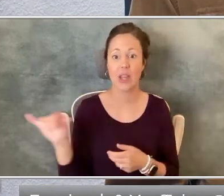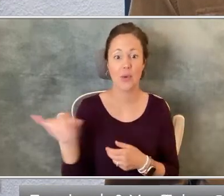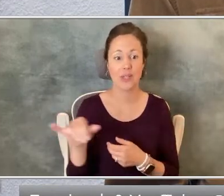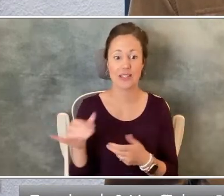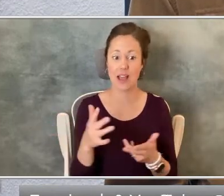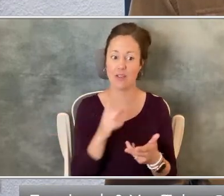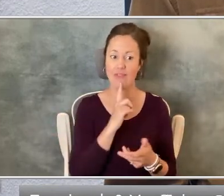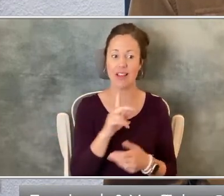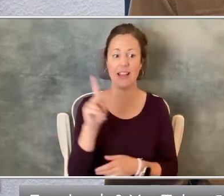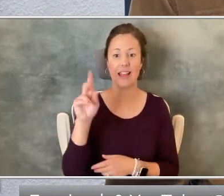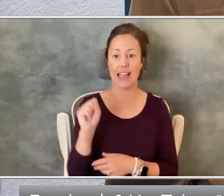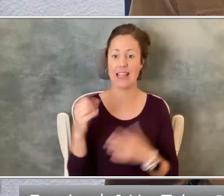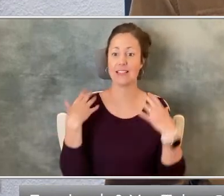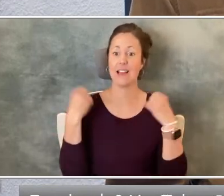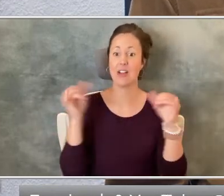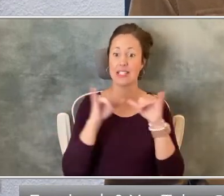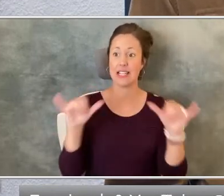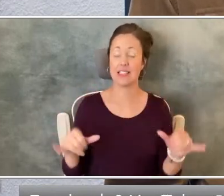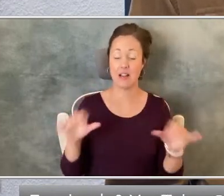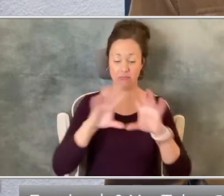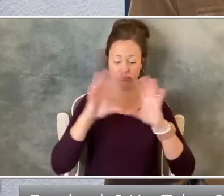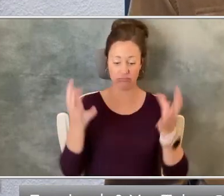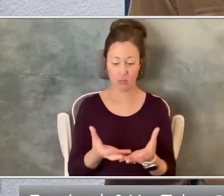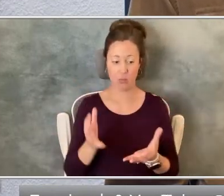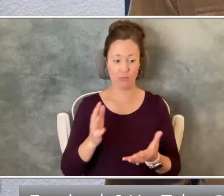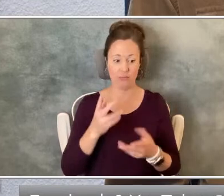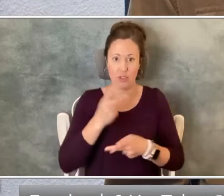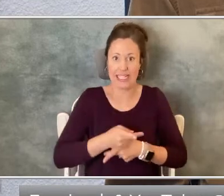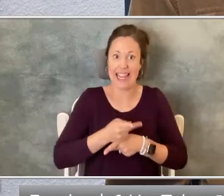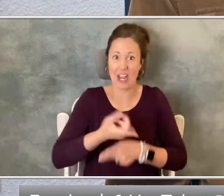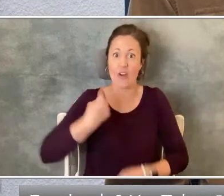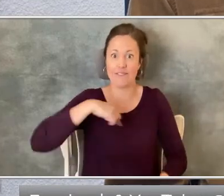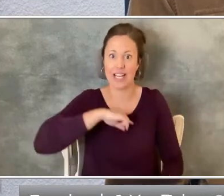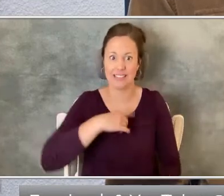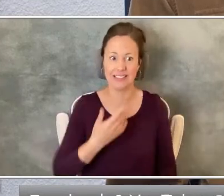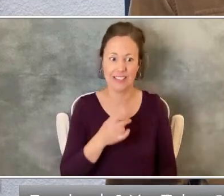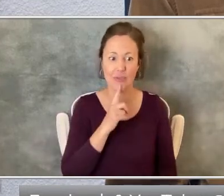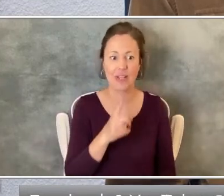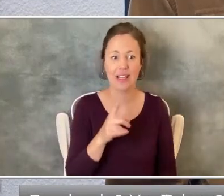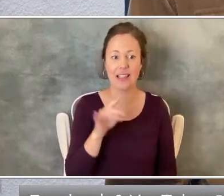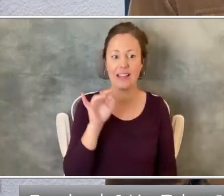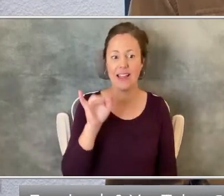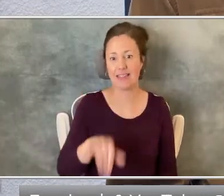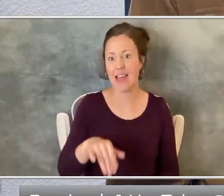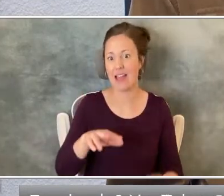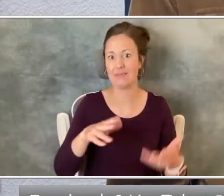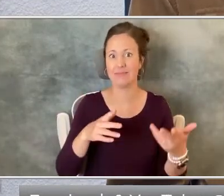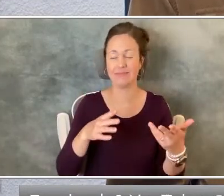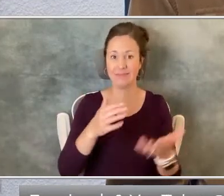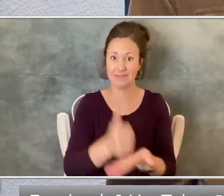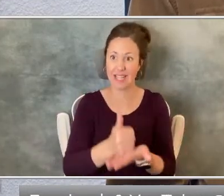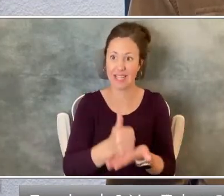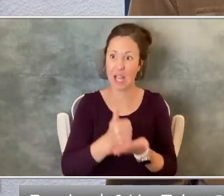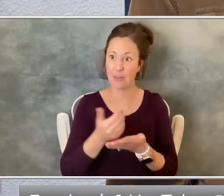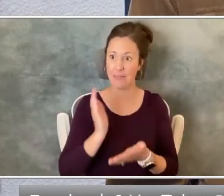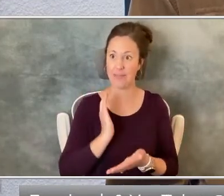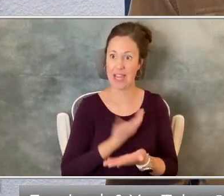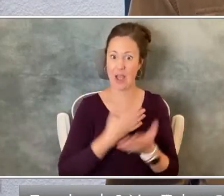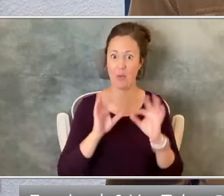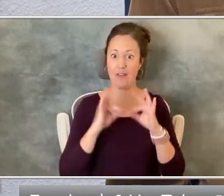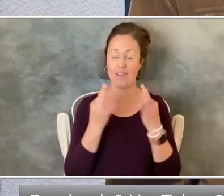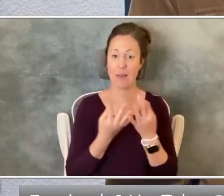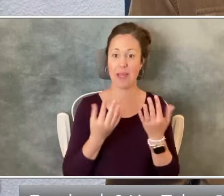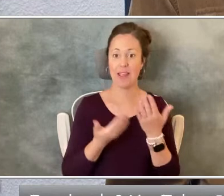health system was our caregiver. And so that gave us, our whole family, a peace of mind as our kids, met the doctors.